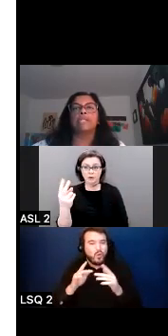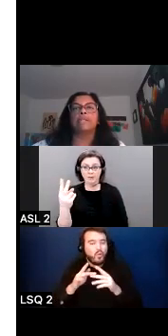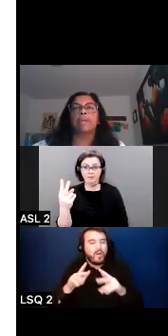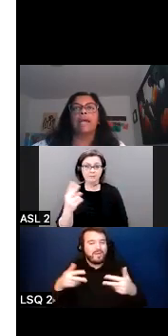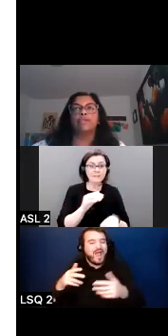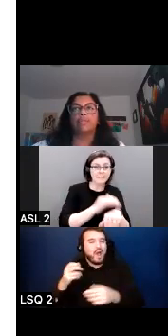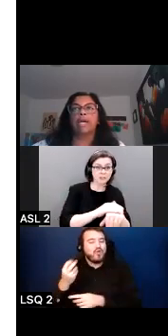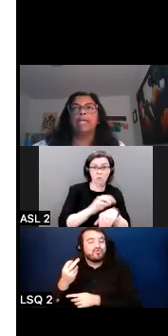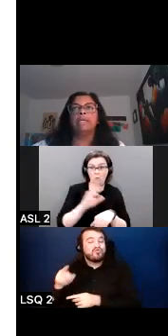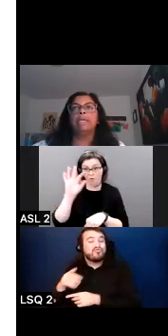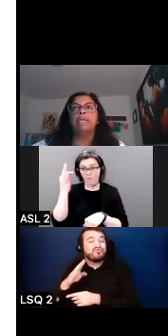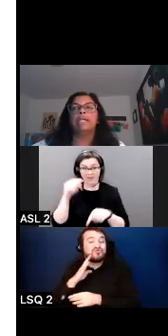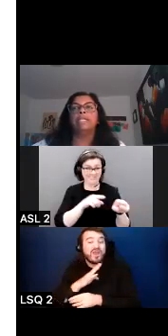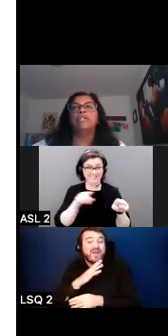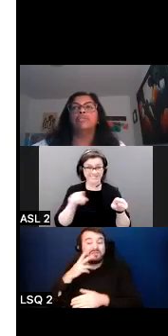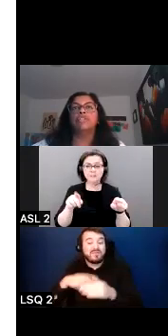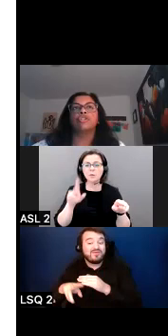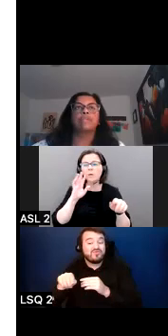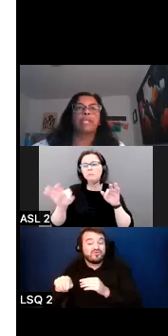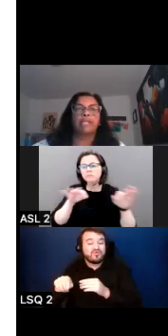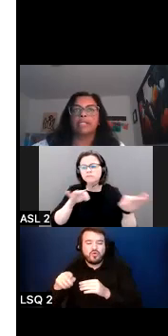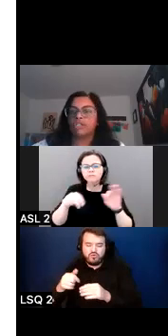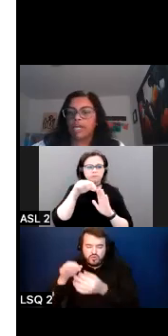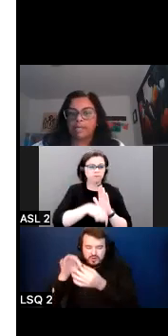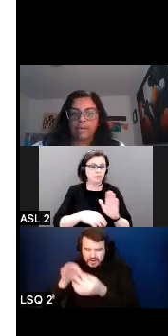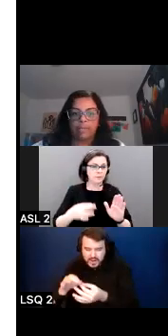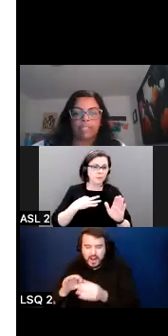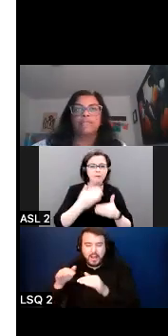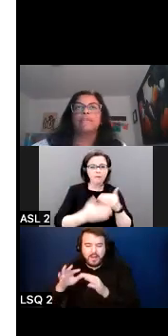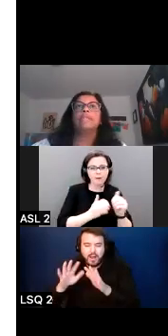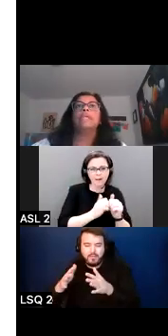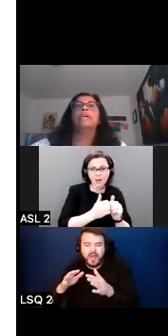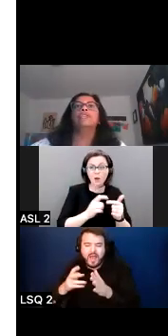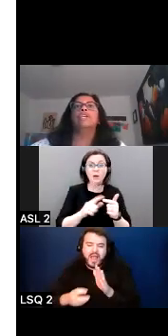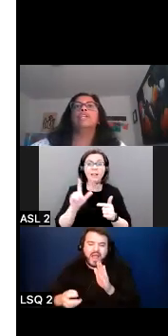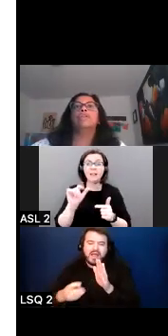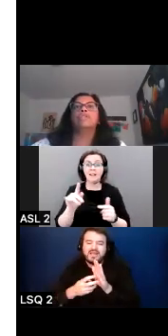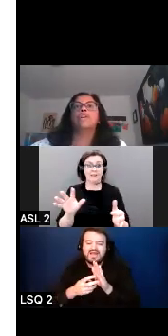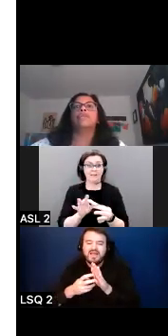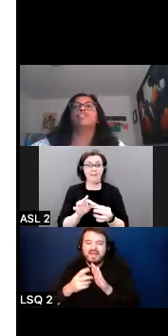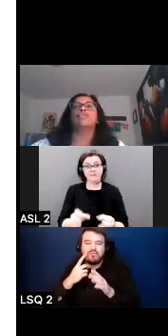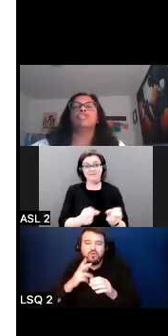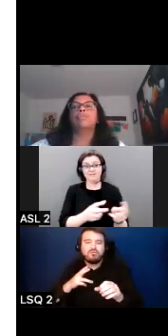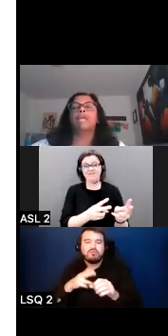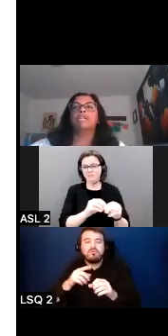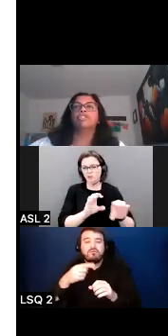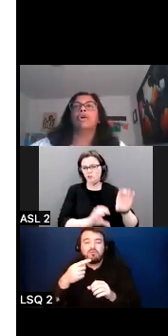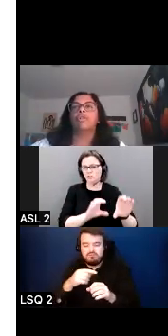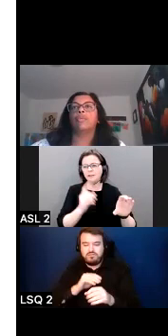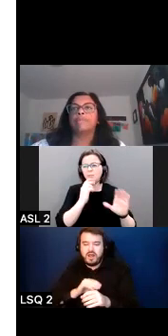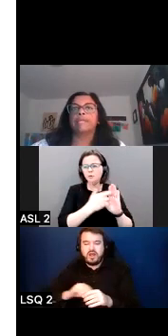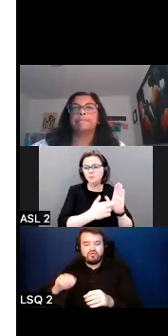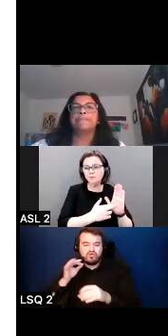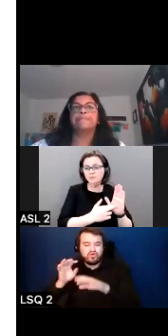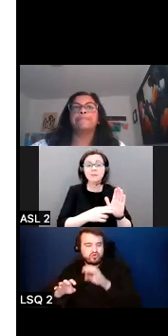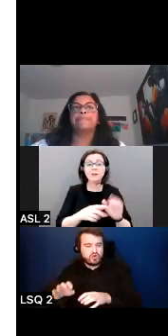more details about how to apply. A link to register has been added to the chat now, I believe. You can also find the registration page on